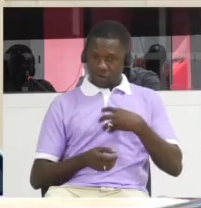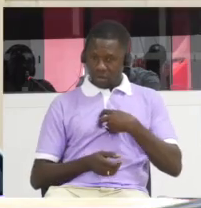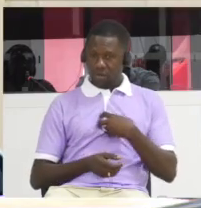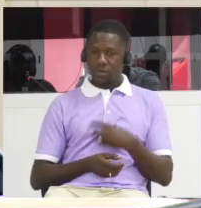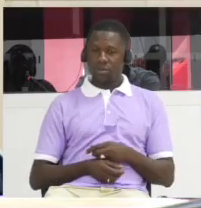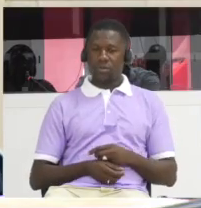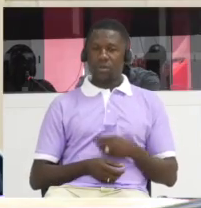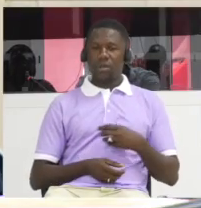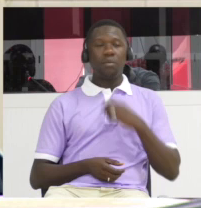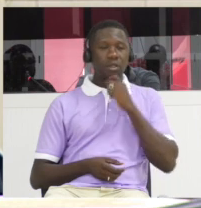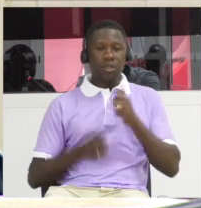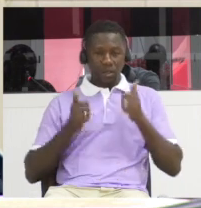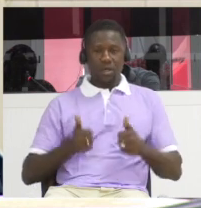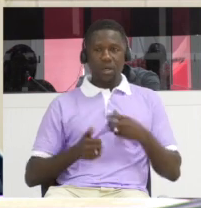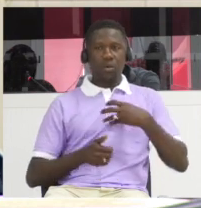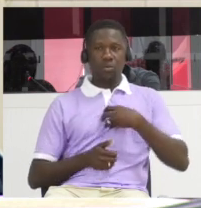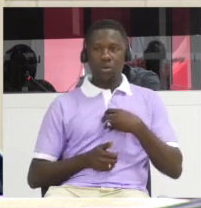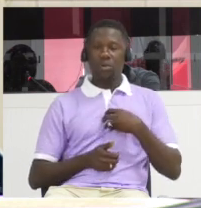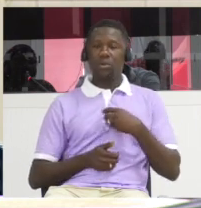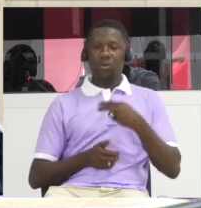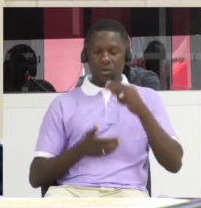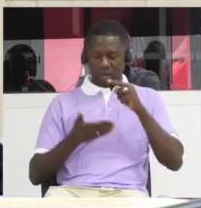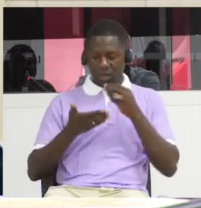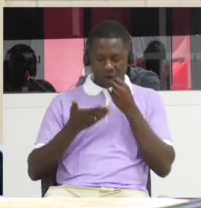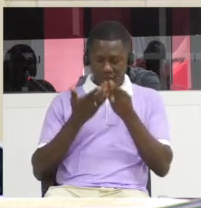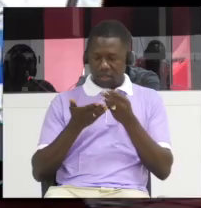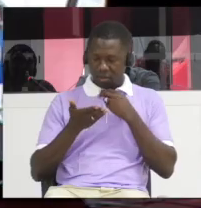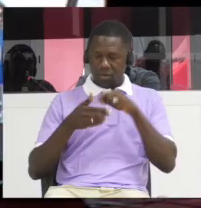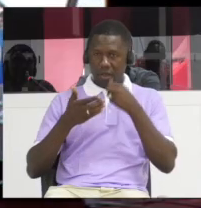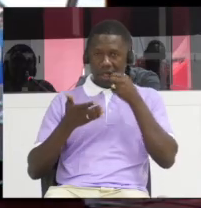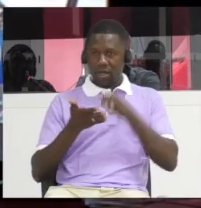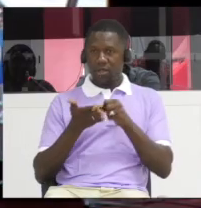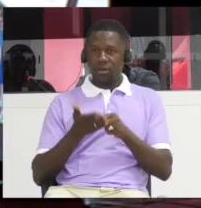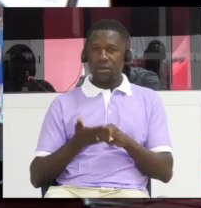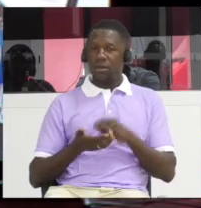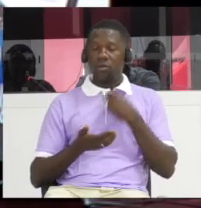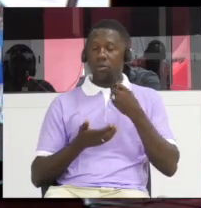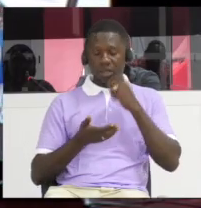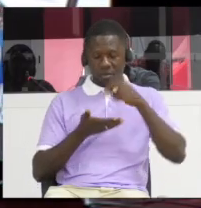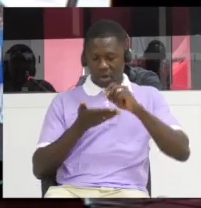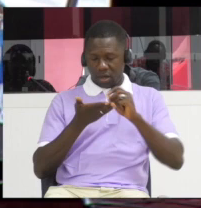And Mr. Chair, I will read out the letter because it's not marked with any